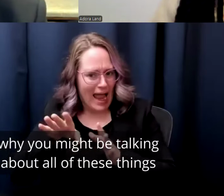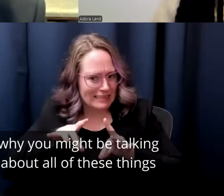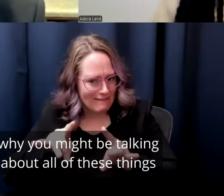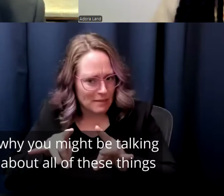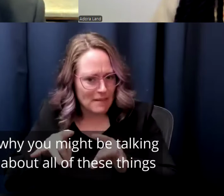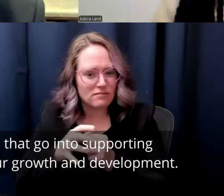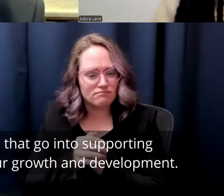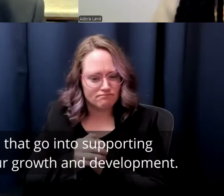of these things that go into supporting your growth and development. But no, you're not going to schedule an inquiry call to have a